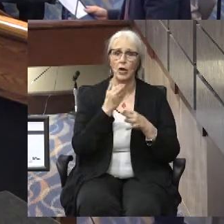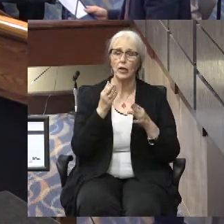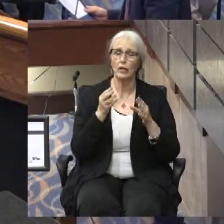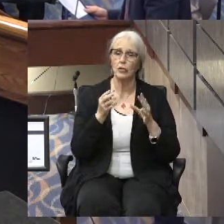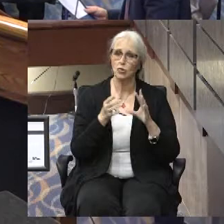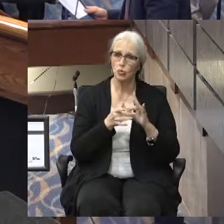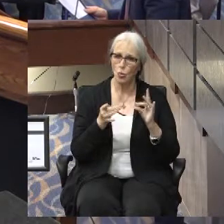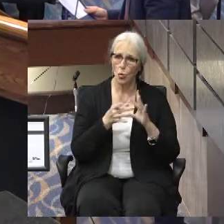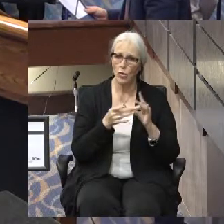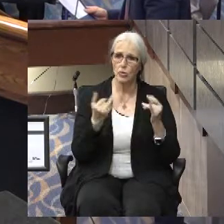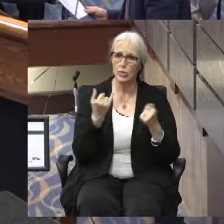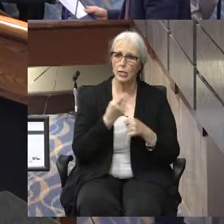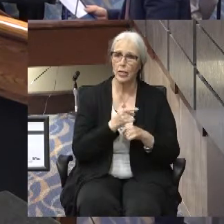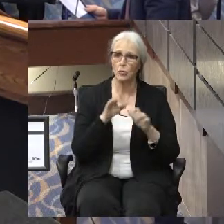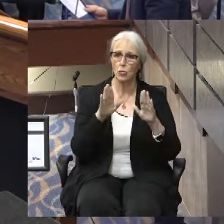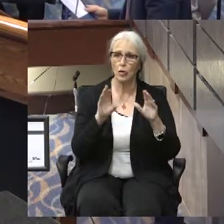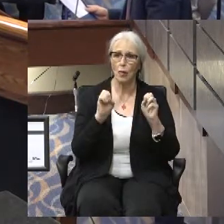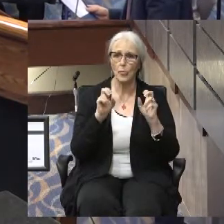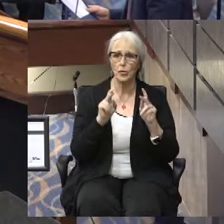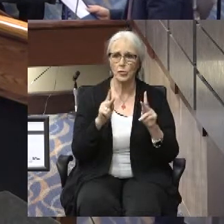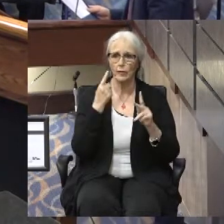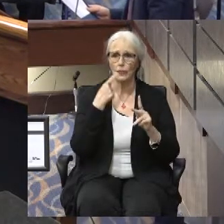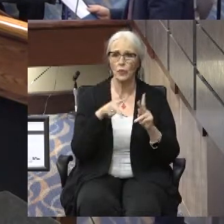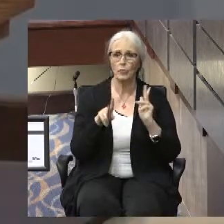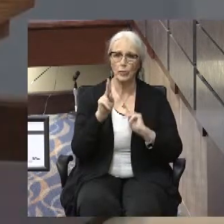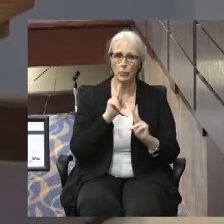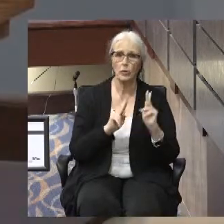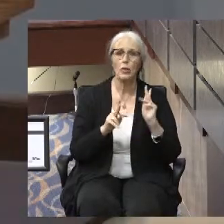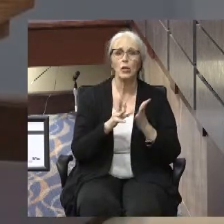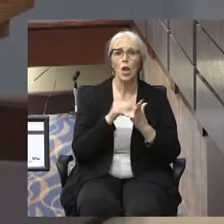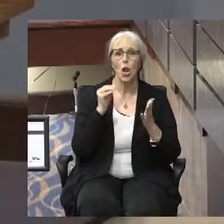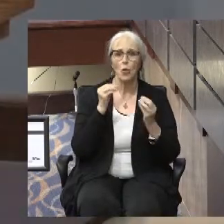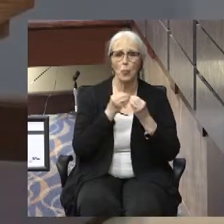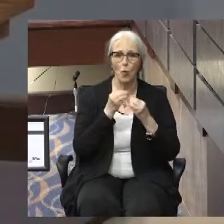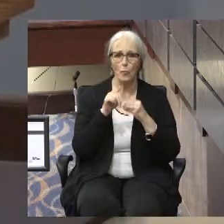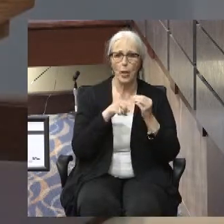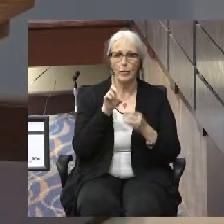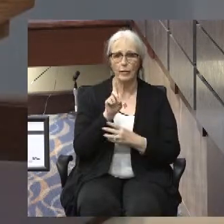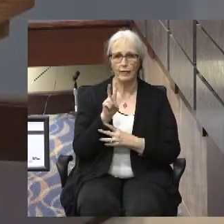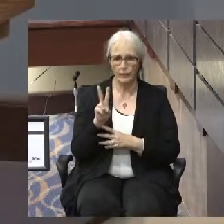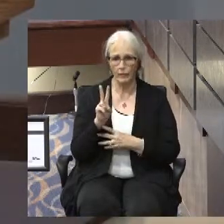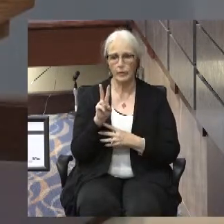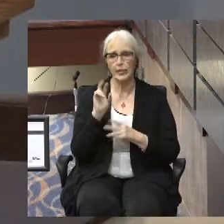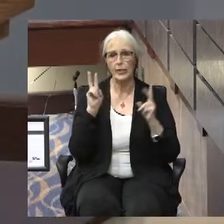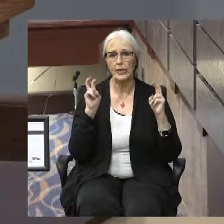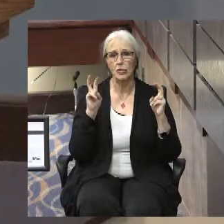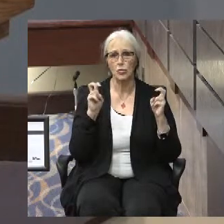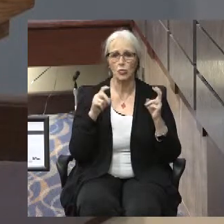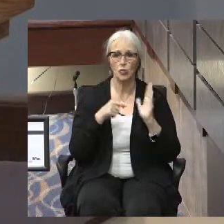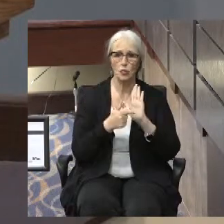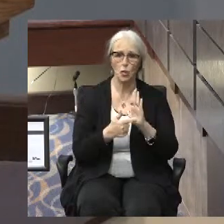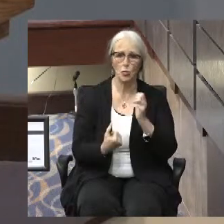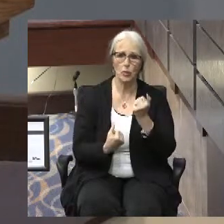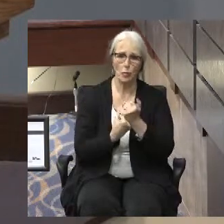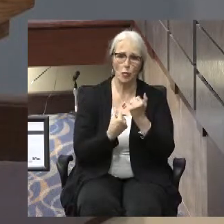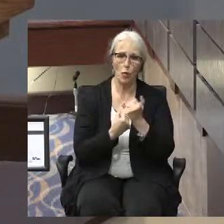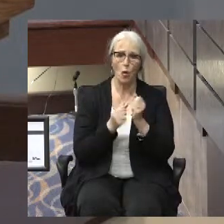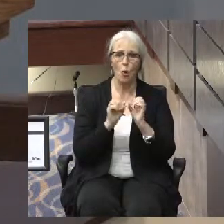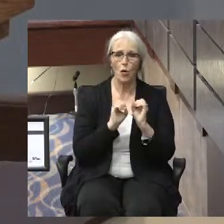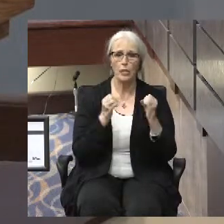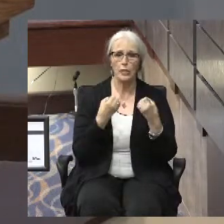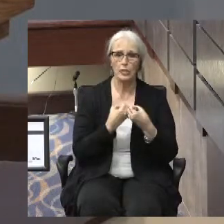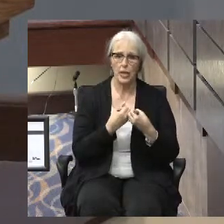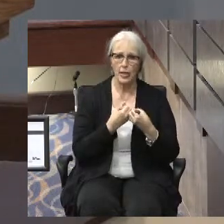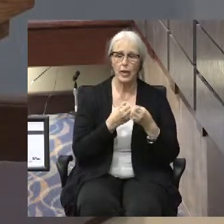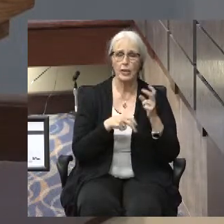day provides an excellent opportunity for citizens to learn more about domestic violence issues and show support for organizations and individuals